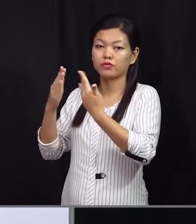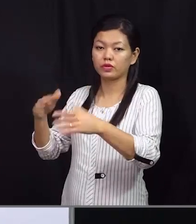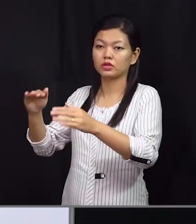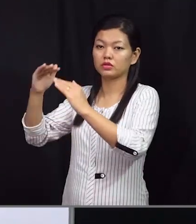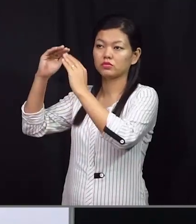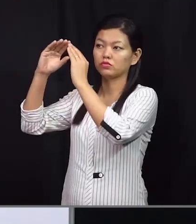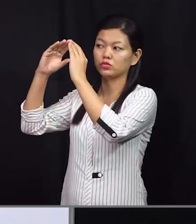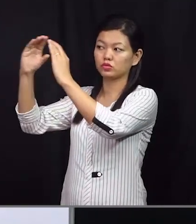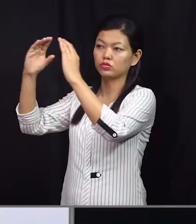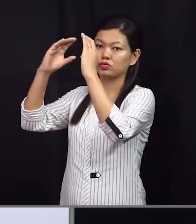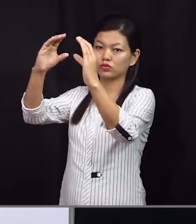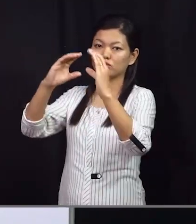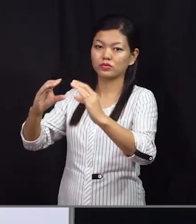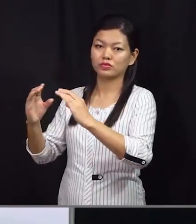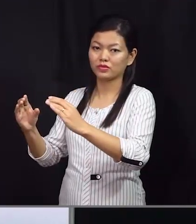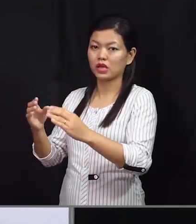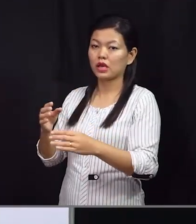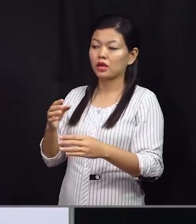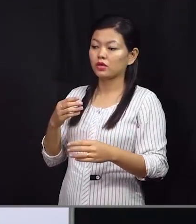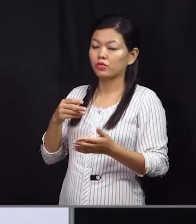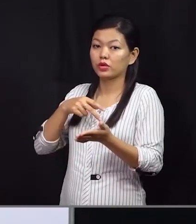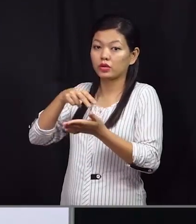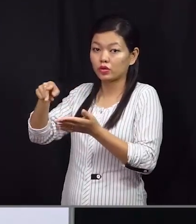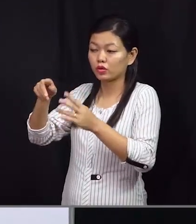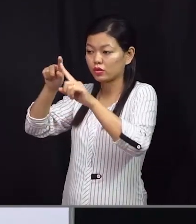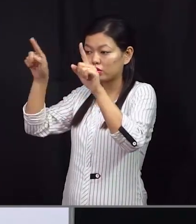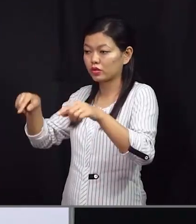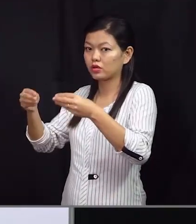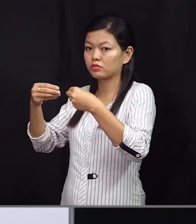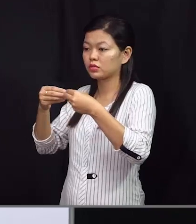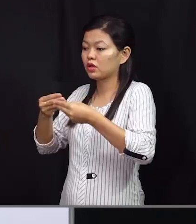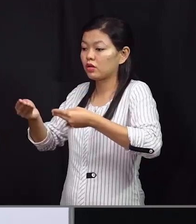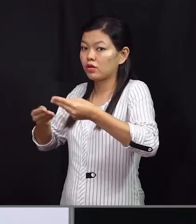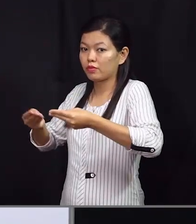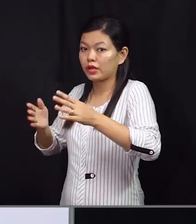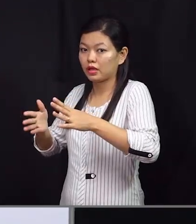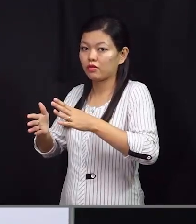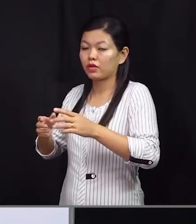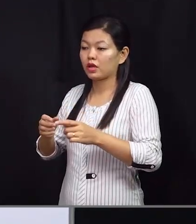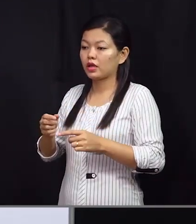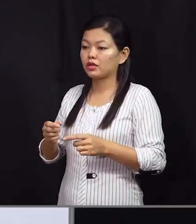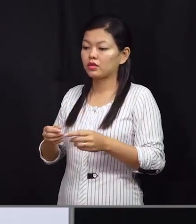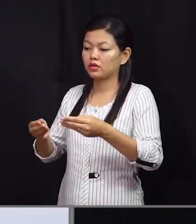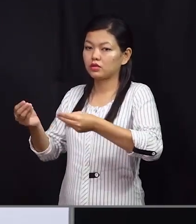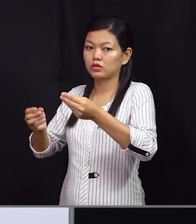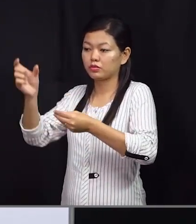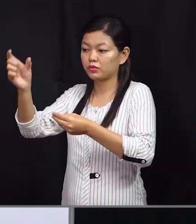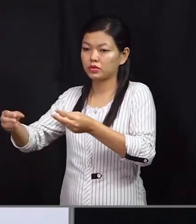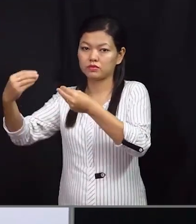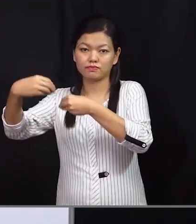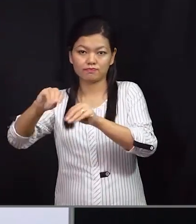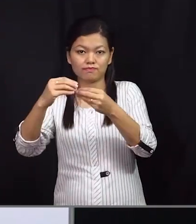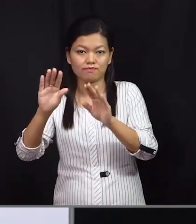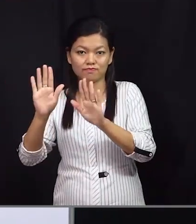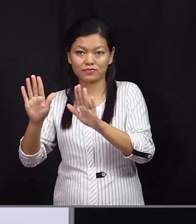transform that raw material into the finished goods. He has to procure the raw material. He has to do mass production. After mass production, what he'll do, he will go for